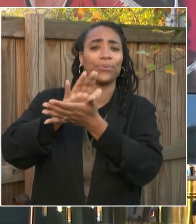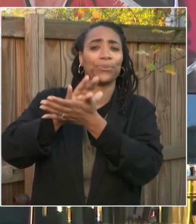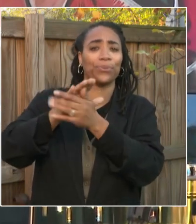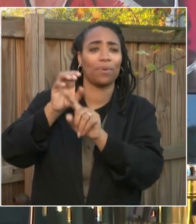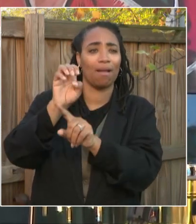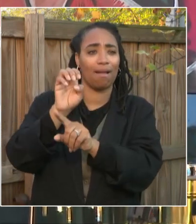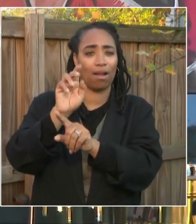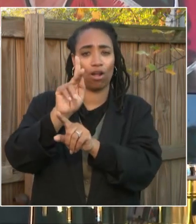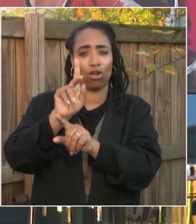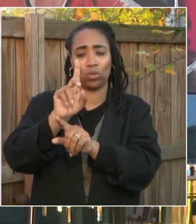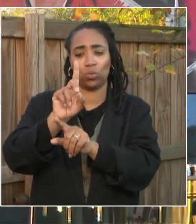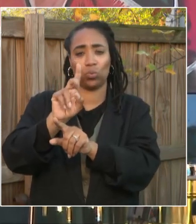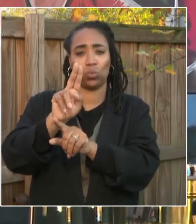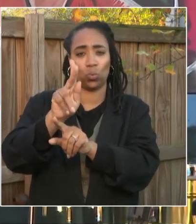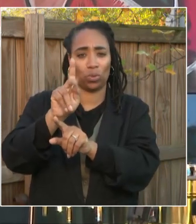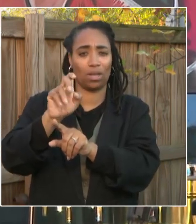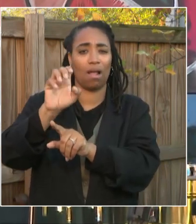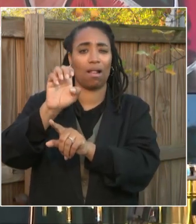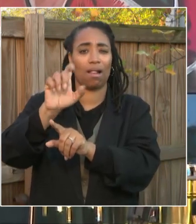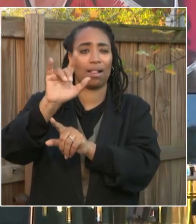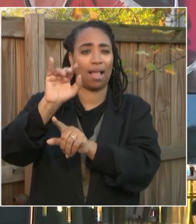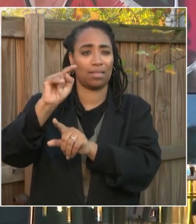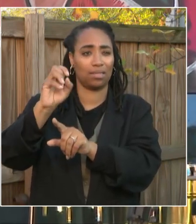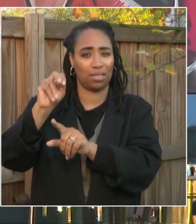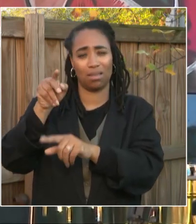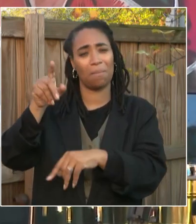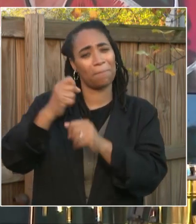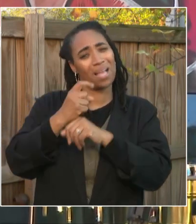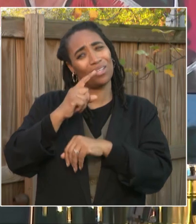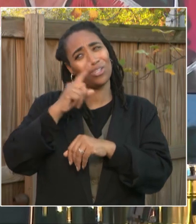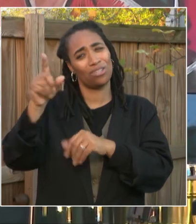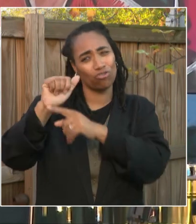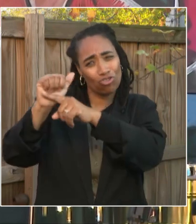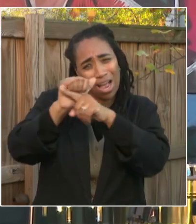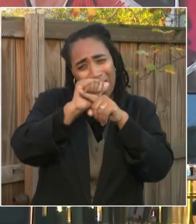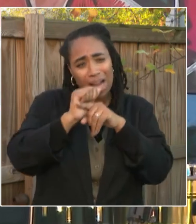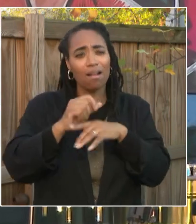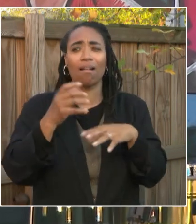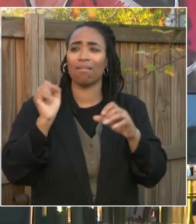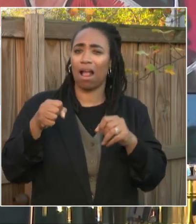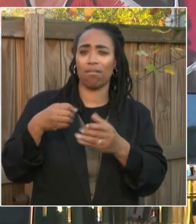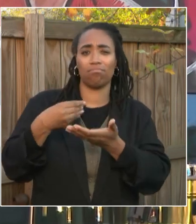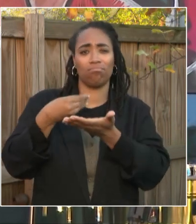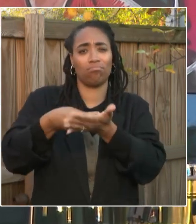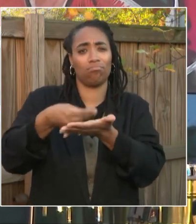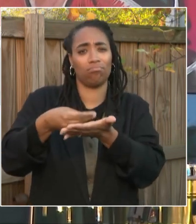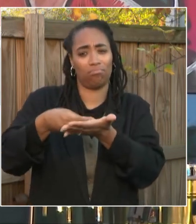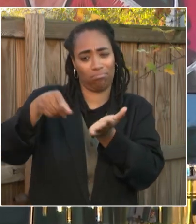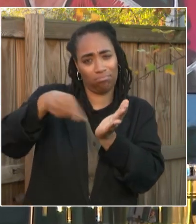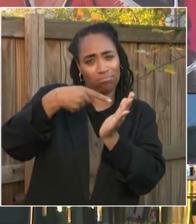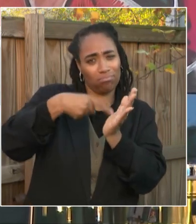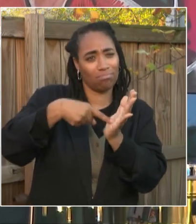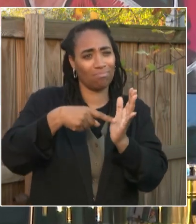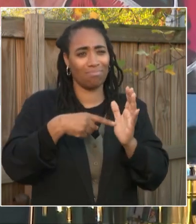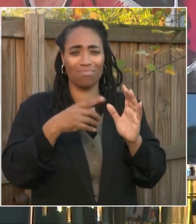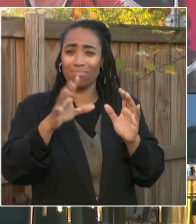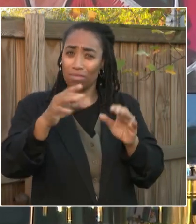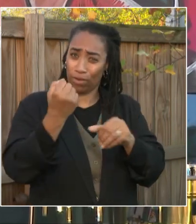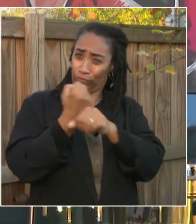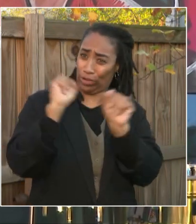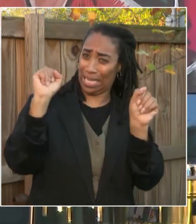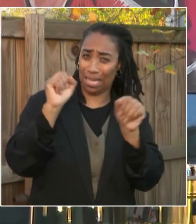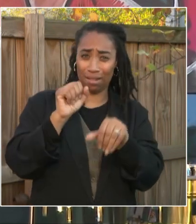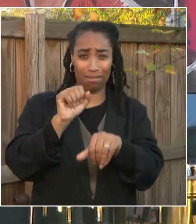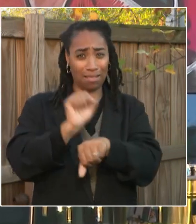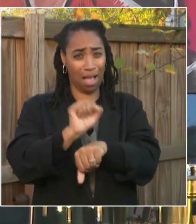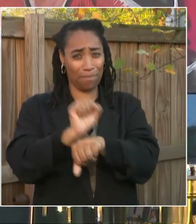we want them to be paid when they're working here. We don't want them to be working for free. All right? So we need you to donate so